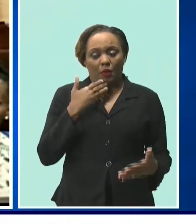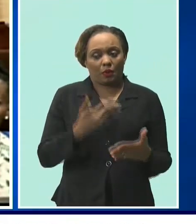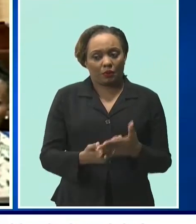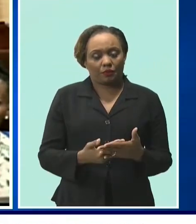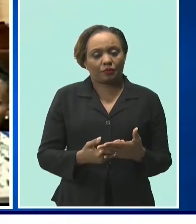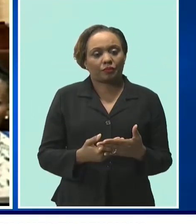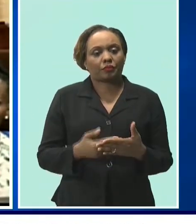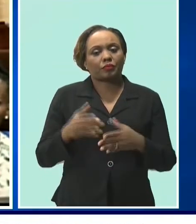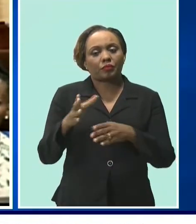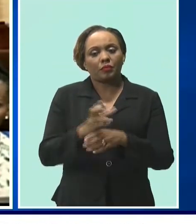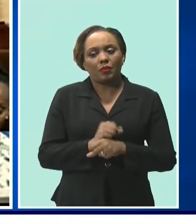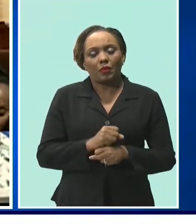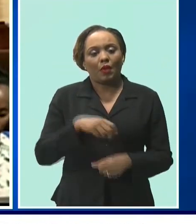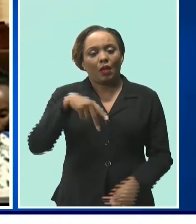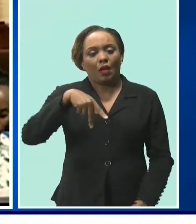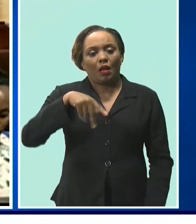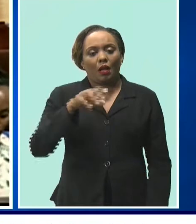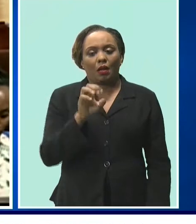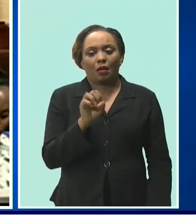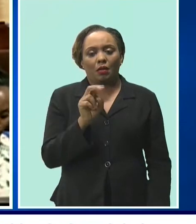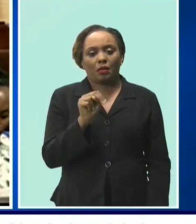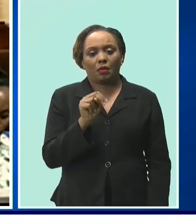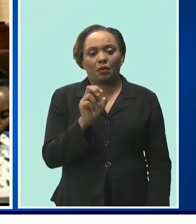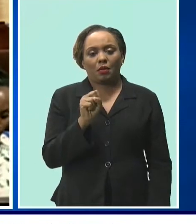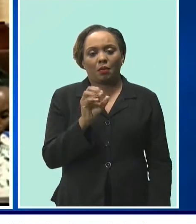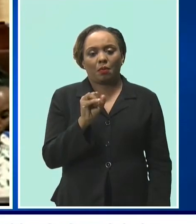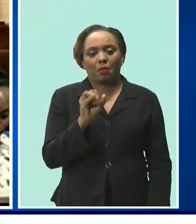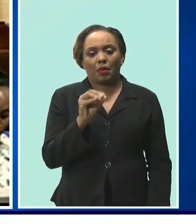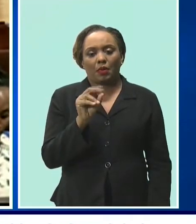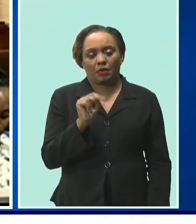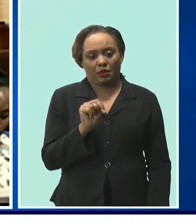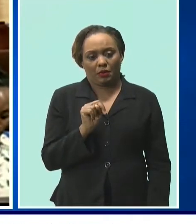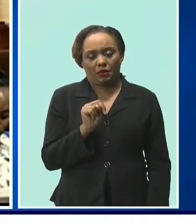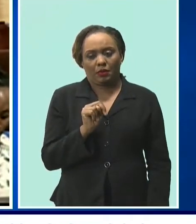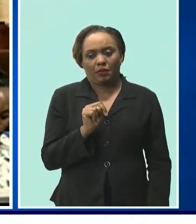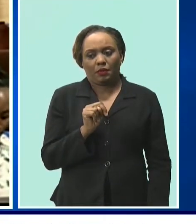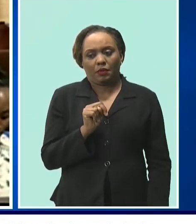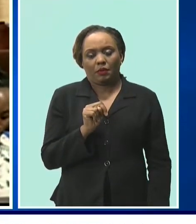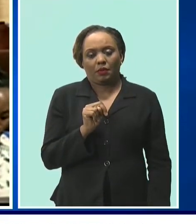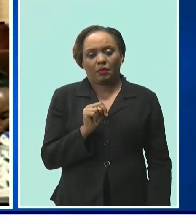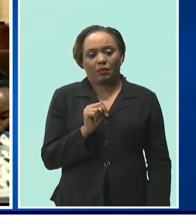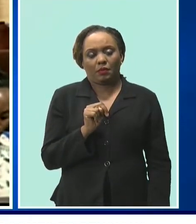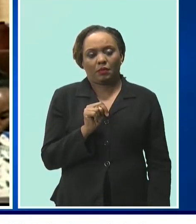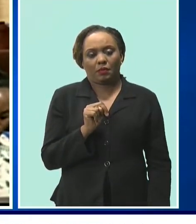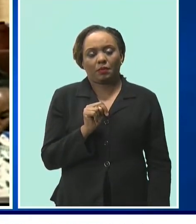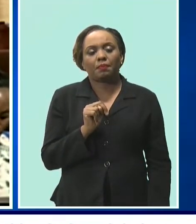after 10 years service, but that pension is payable from any time,